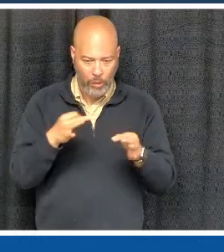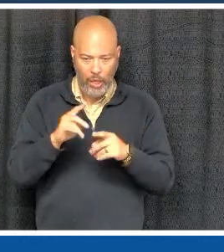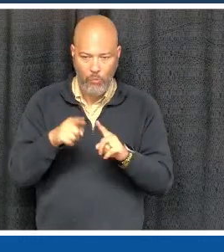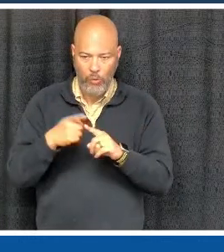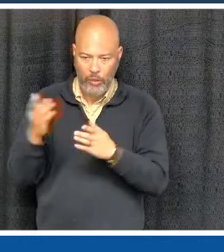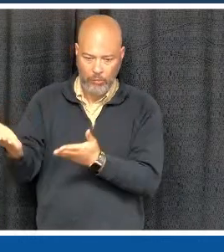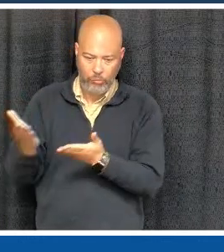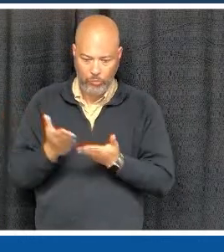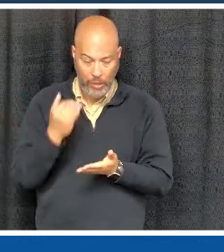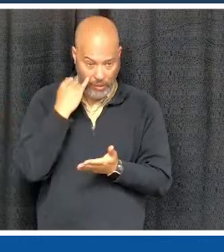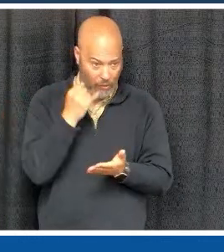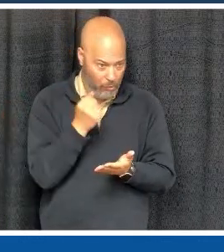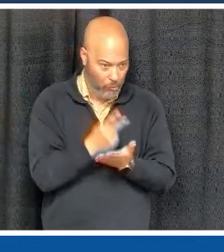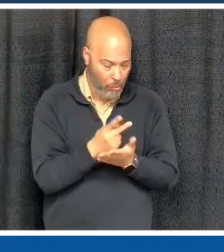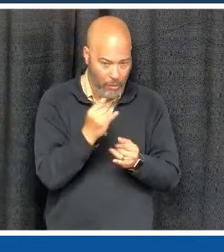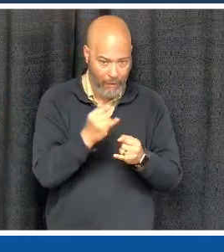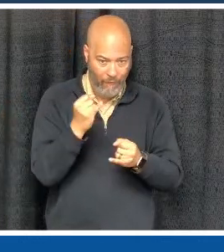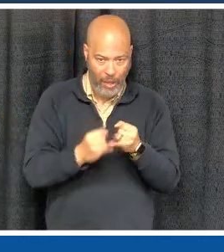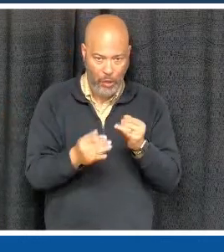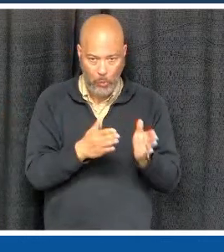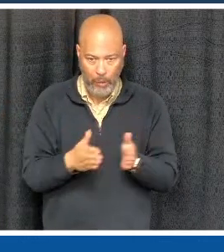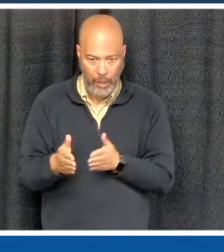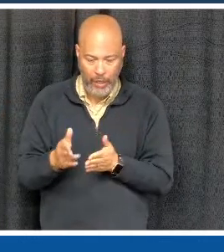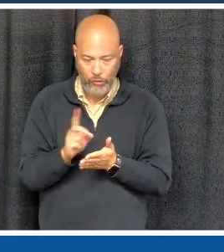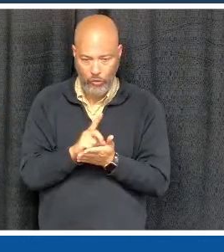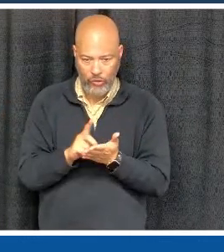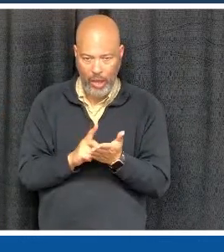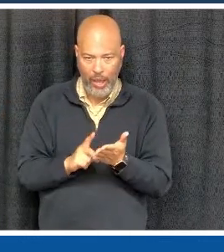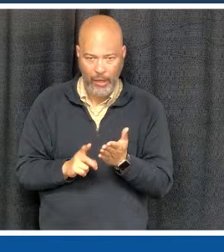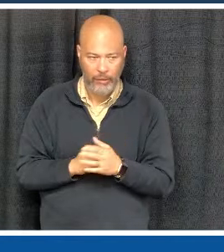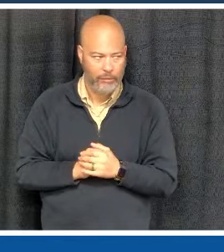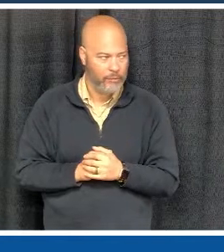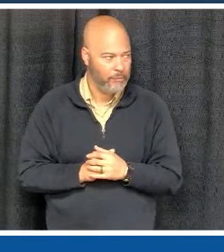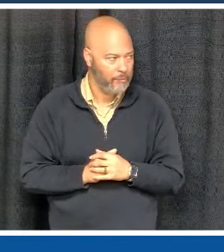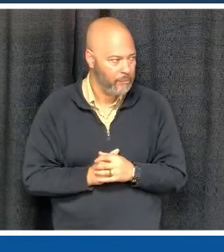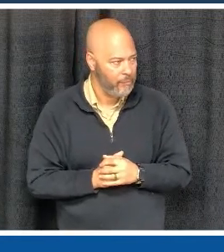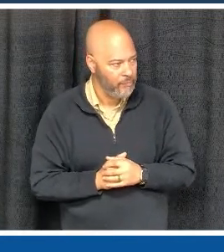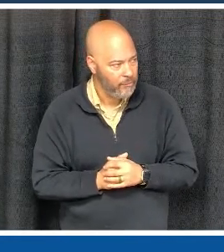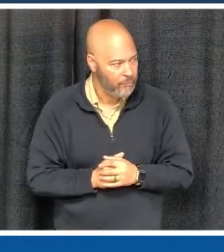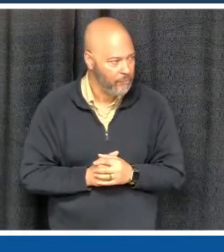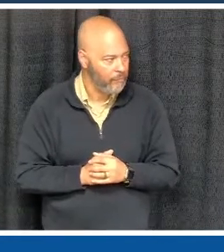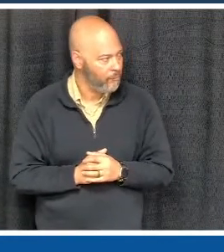back, if it's approved, the final PUD plan, which is more like a site plan.